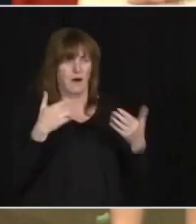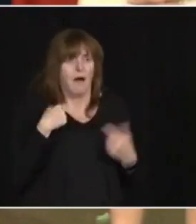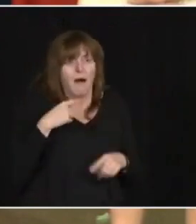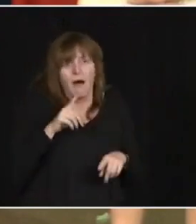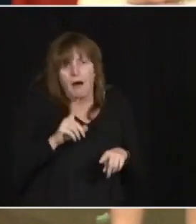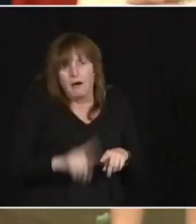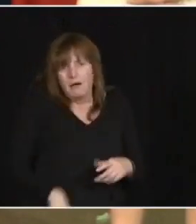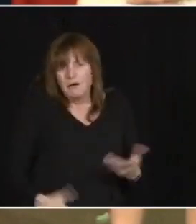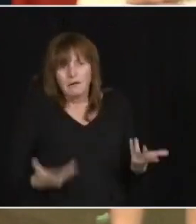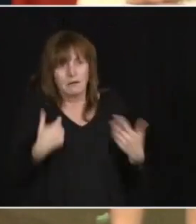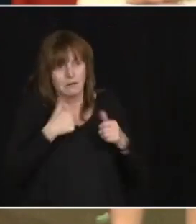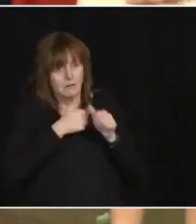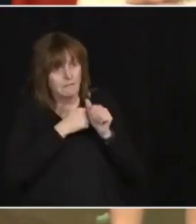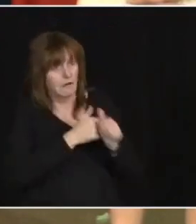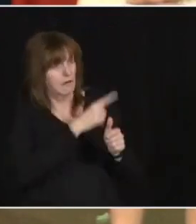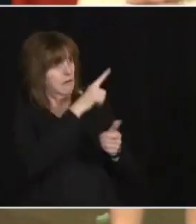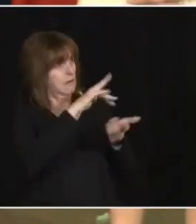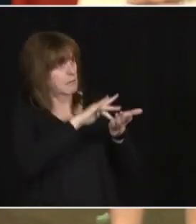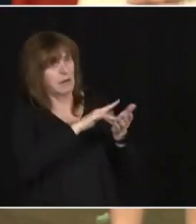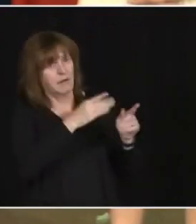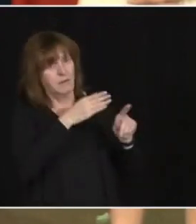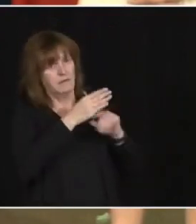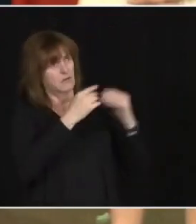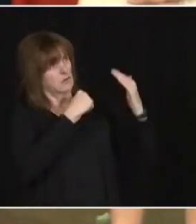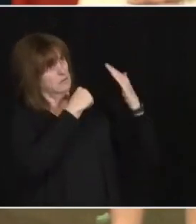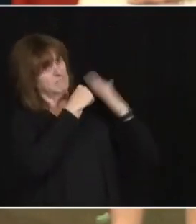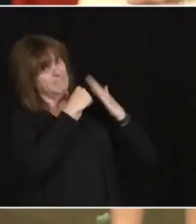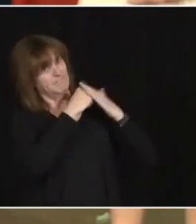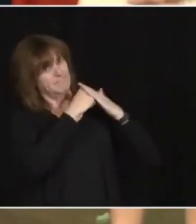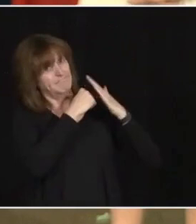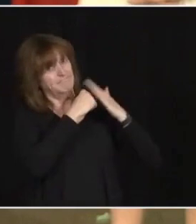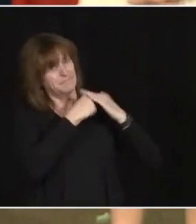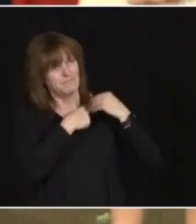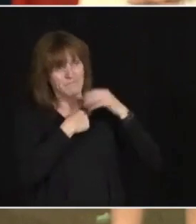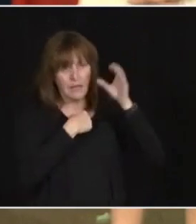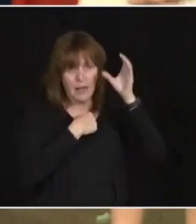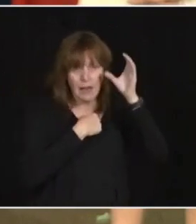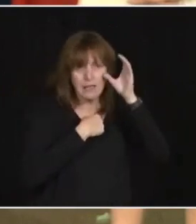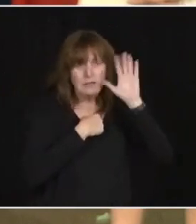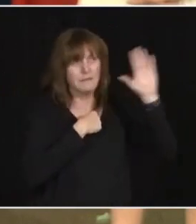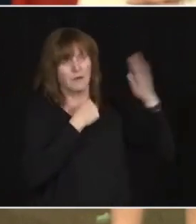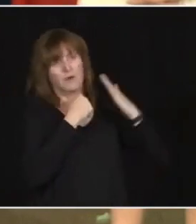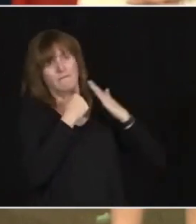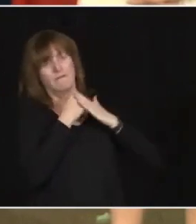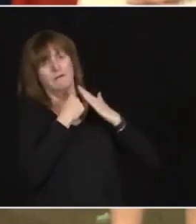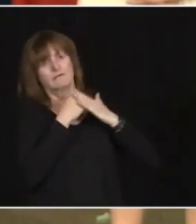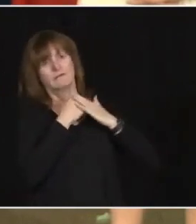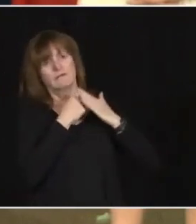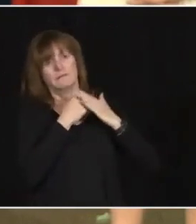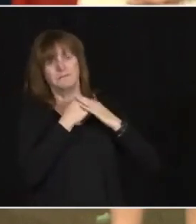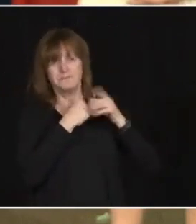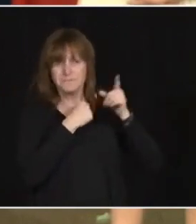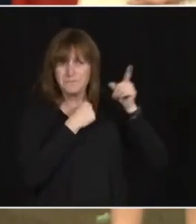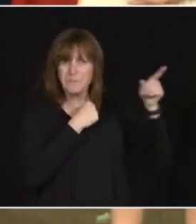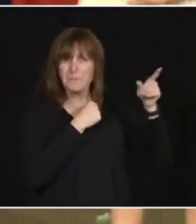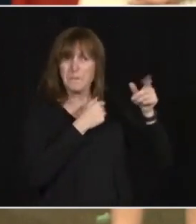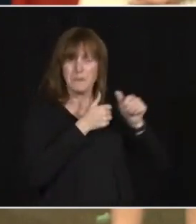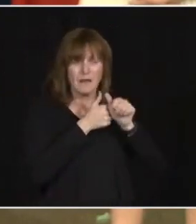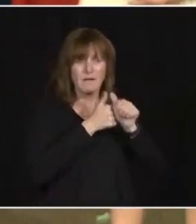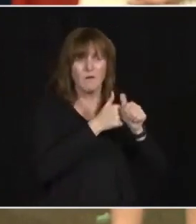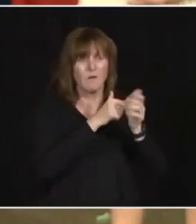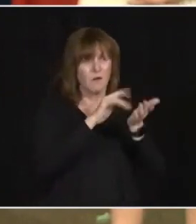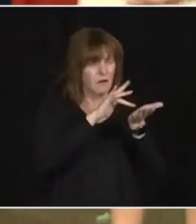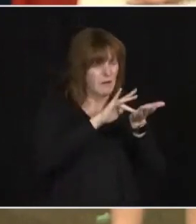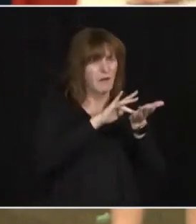professionals, follow their advice, and I will always listen to their advice based on health and science. And that goes for everything